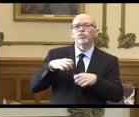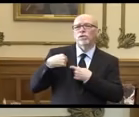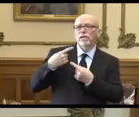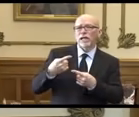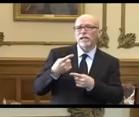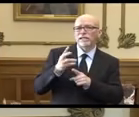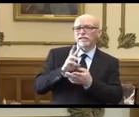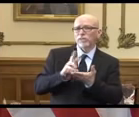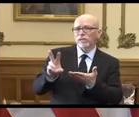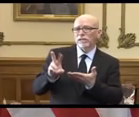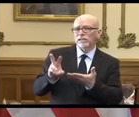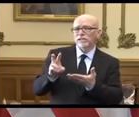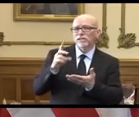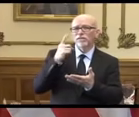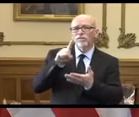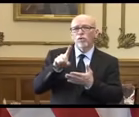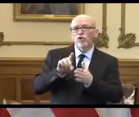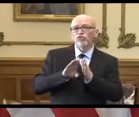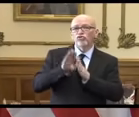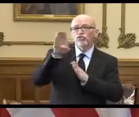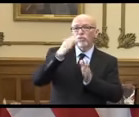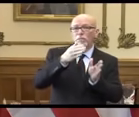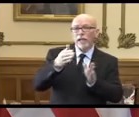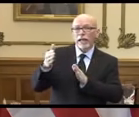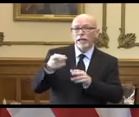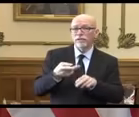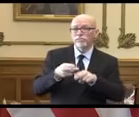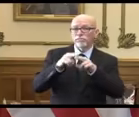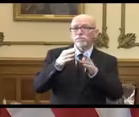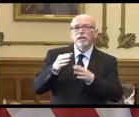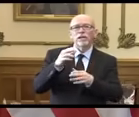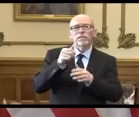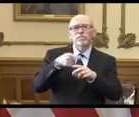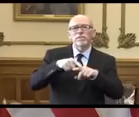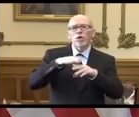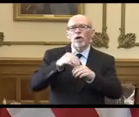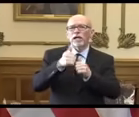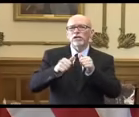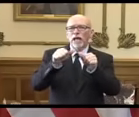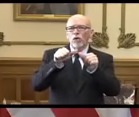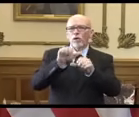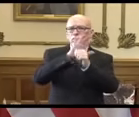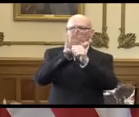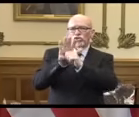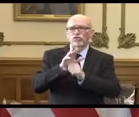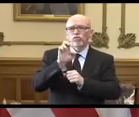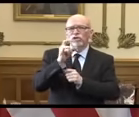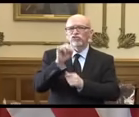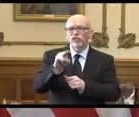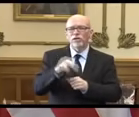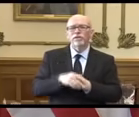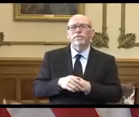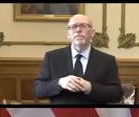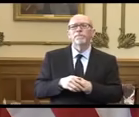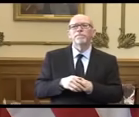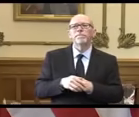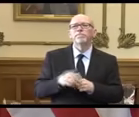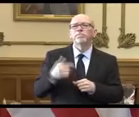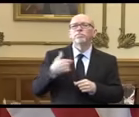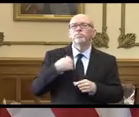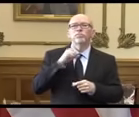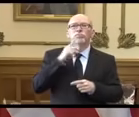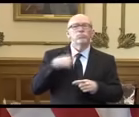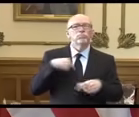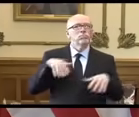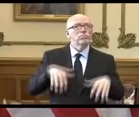last 6 weeks for surge planning has been by region, by preparedness region. And I have been absolutely floored